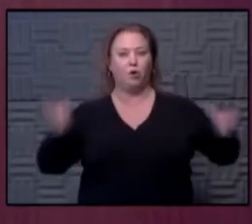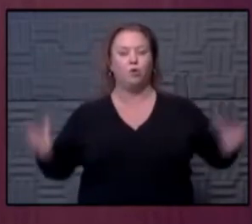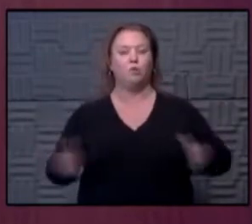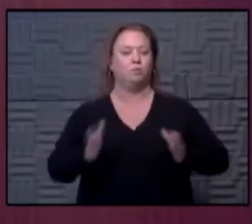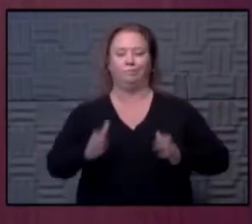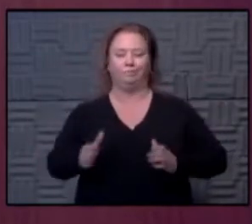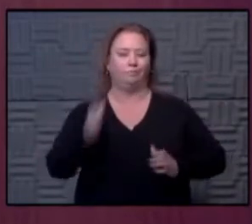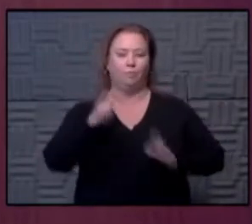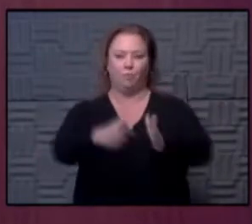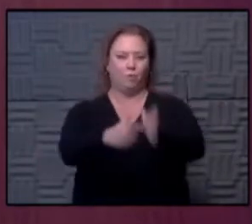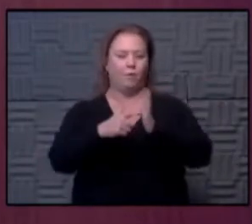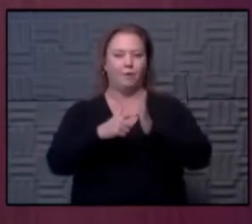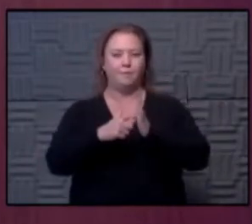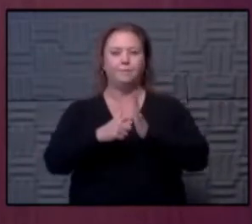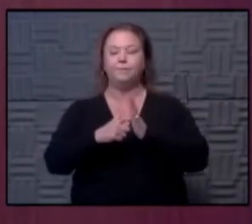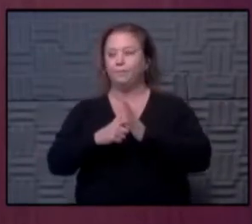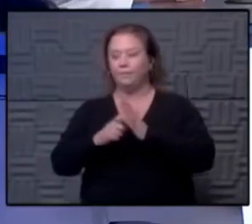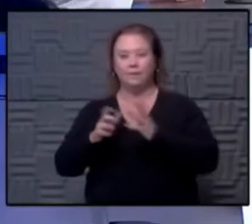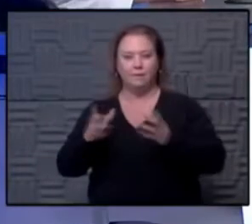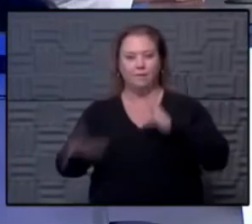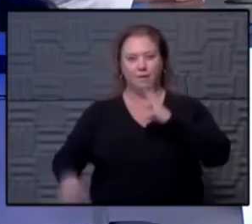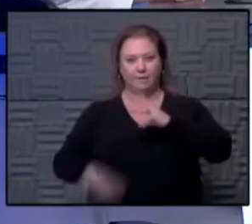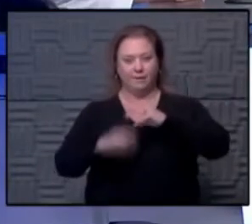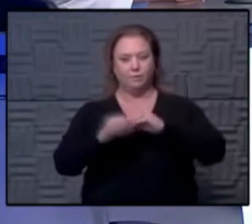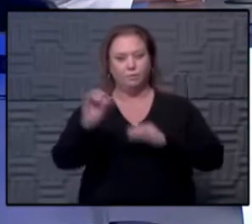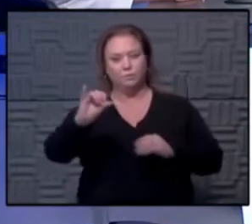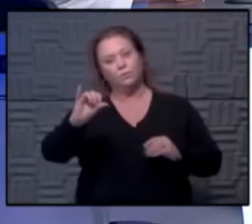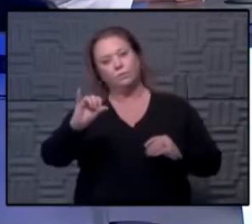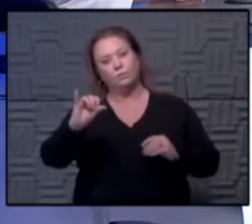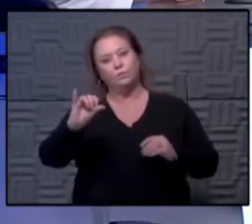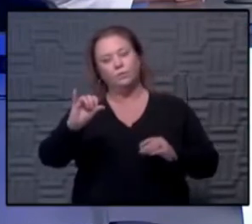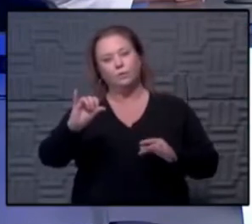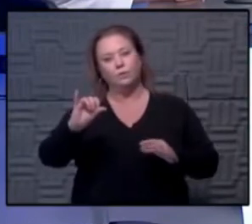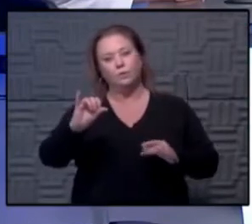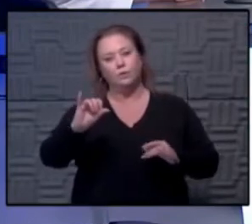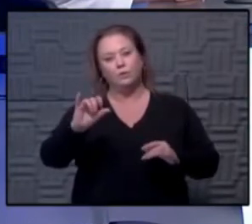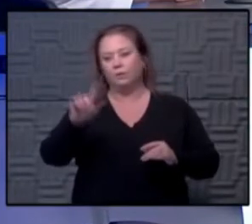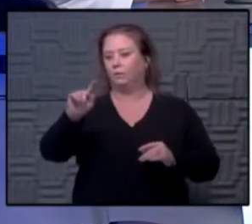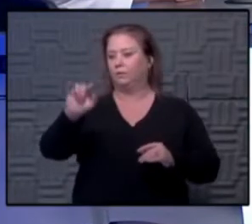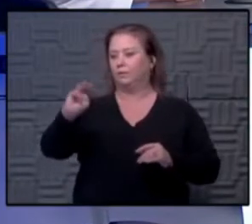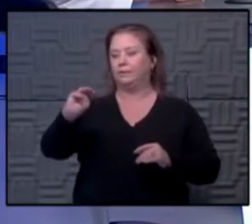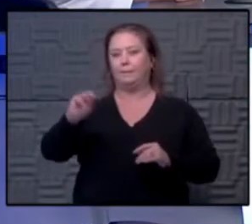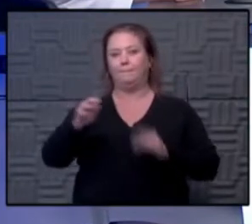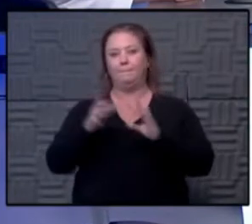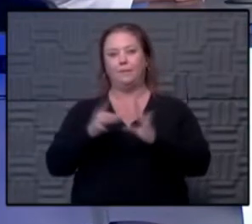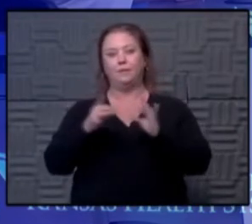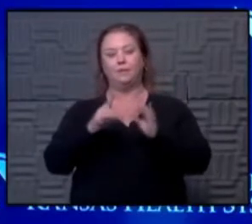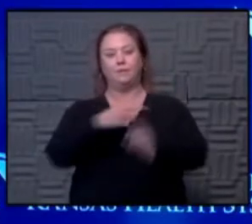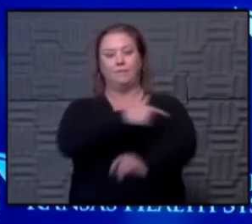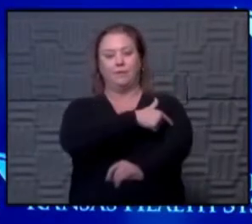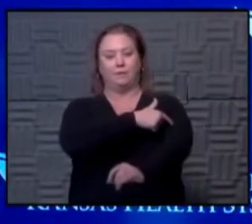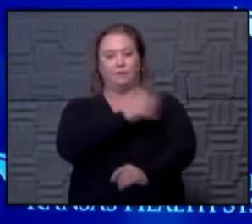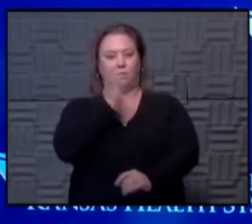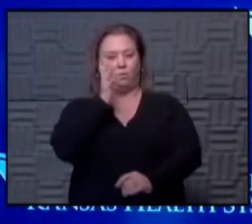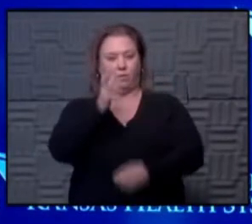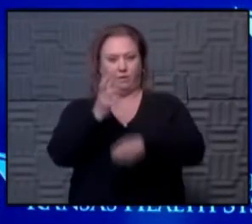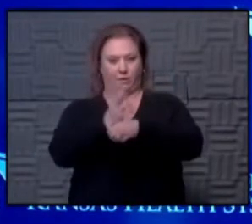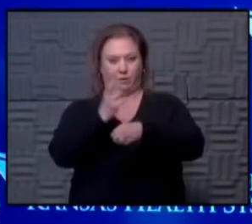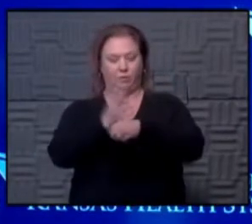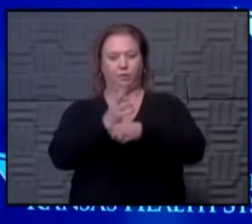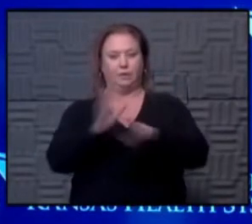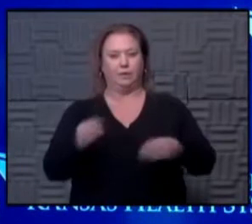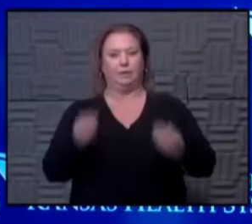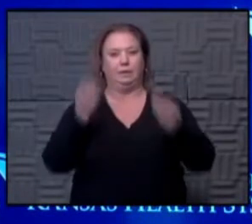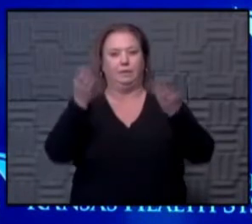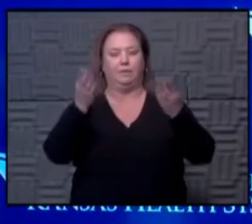require it. And I'll piggyback just a little there. You know, when Tim mentioned that this vaccine will be used and